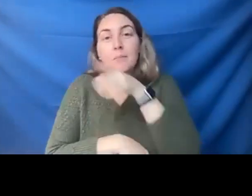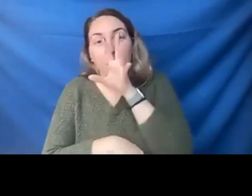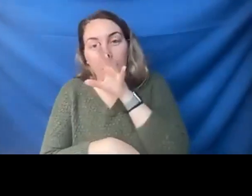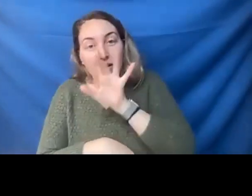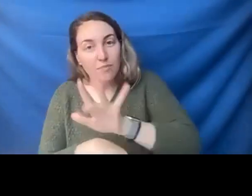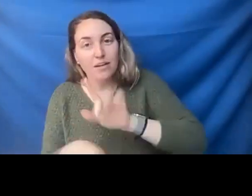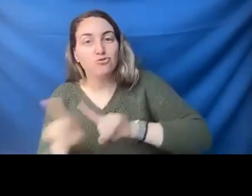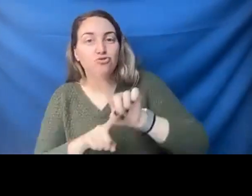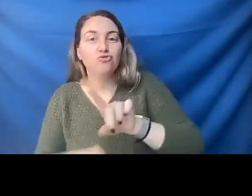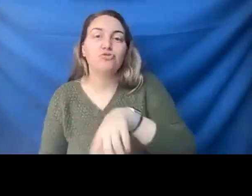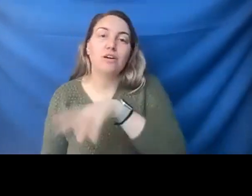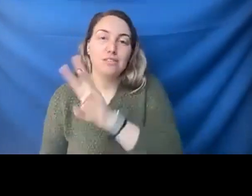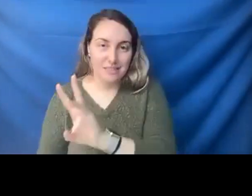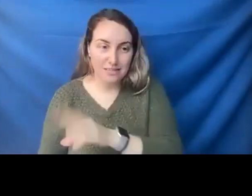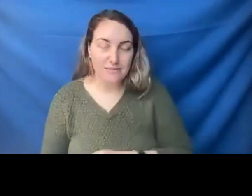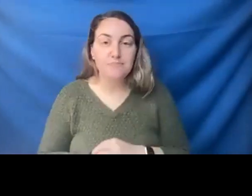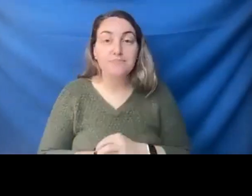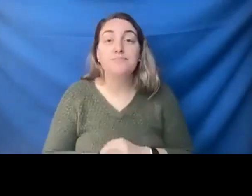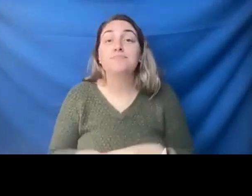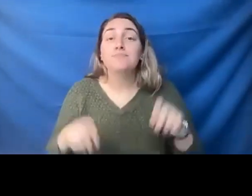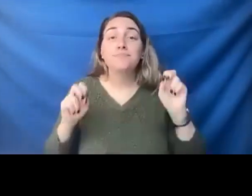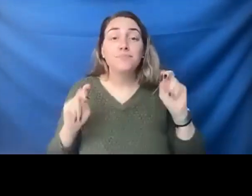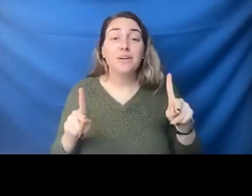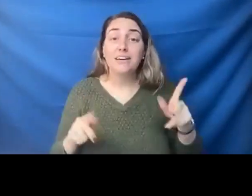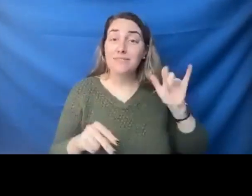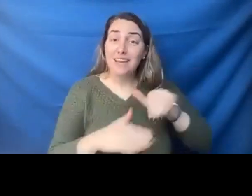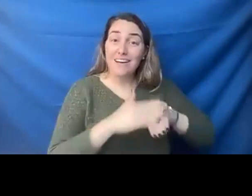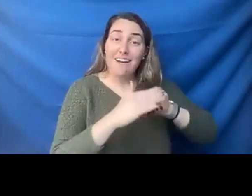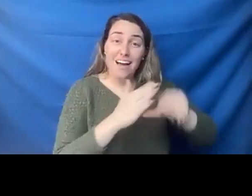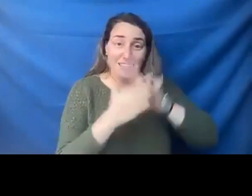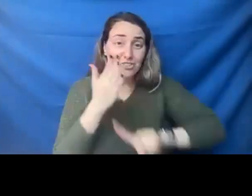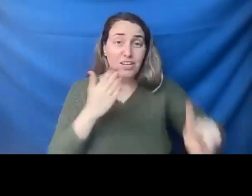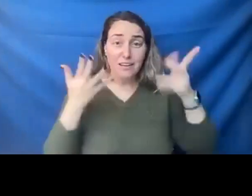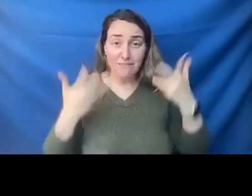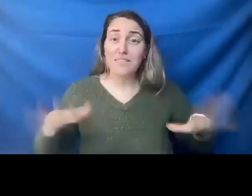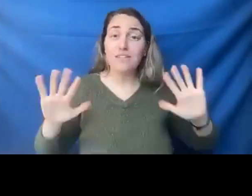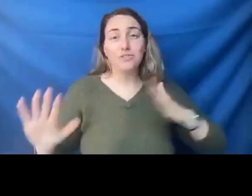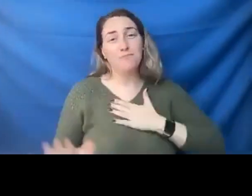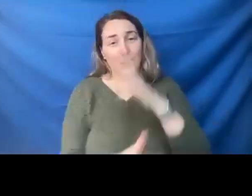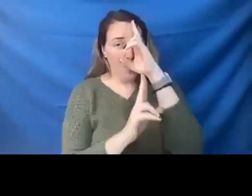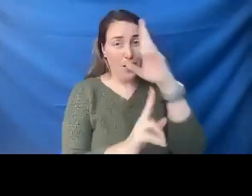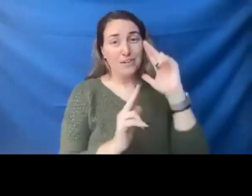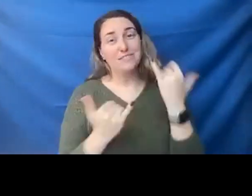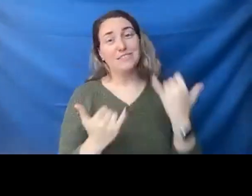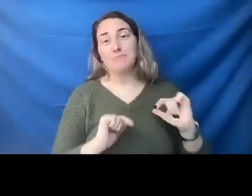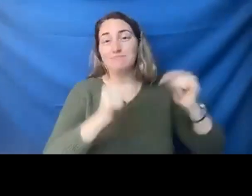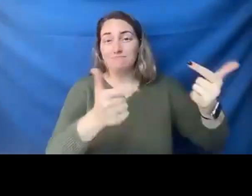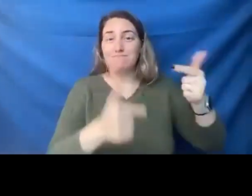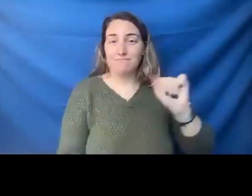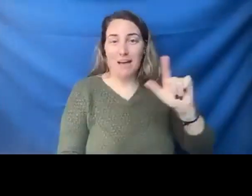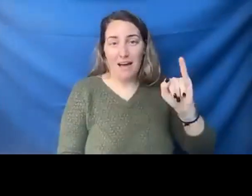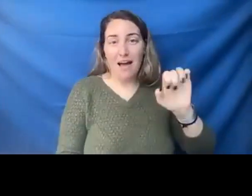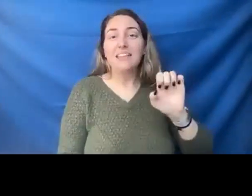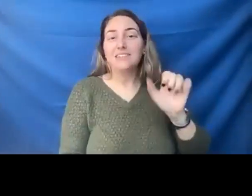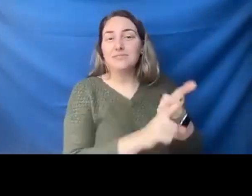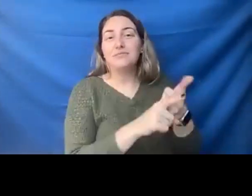prompted to do so. With all of that being said, this concludes our access check, and it's my pleasure to turn it back over to Ali Swadek, the Director of